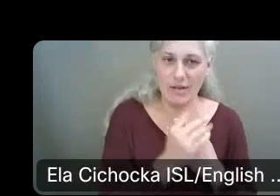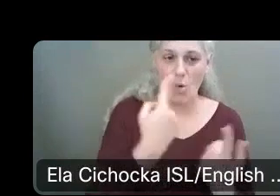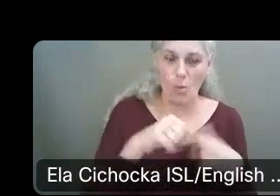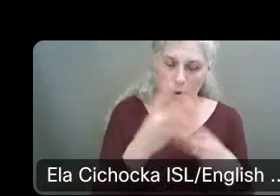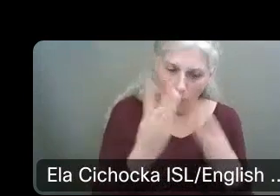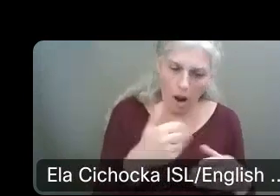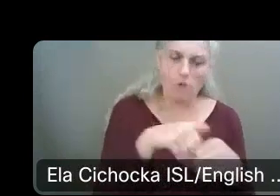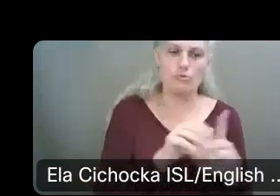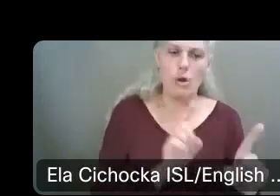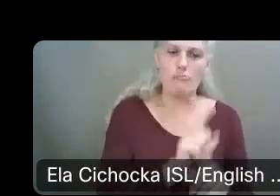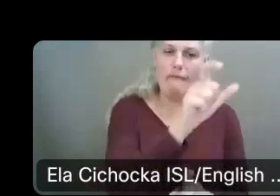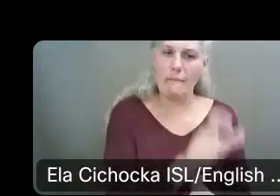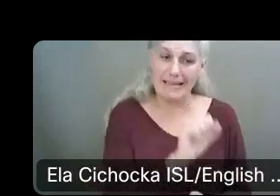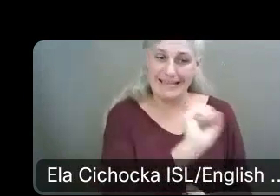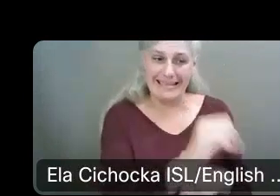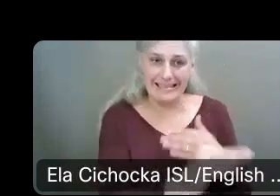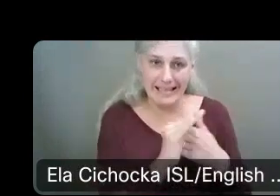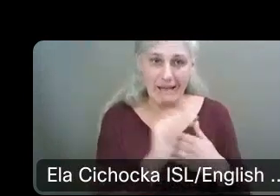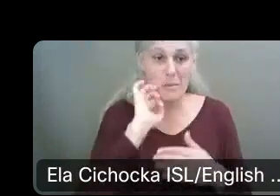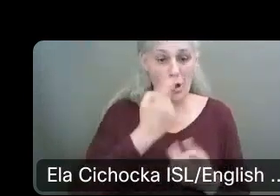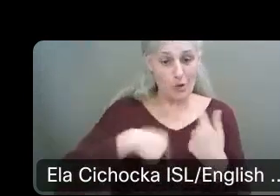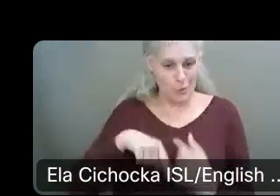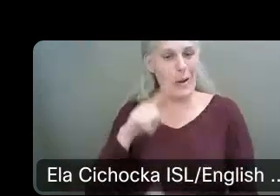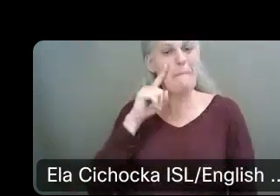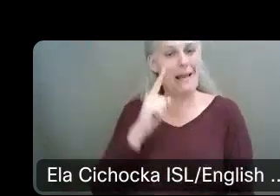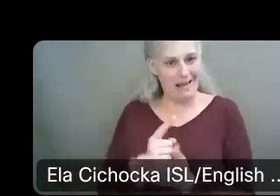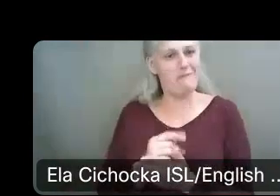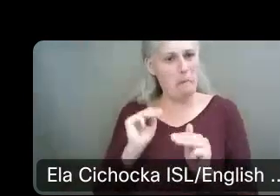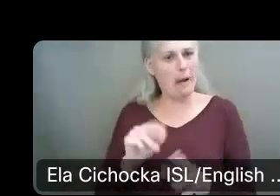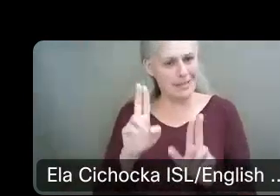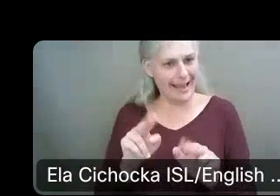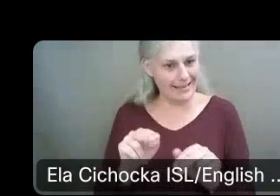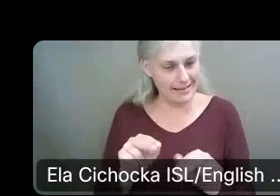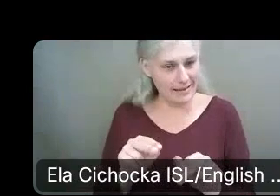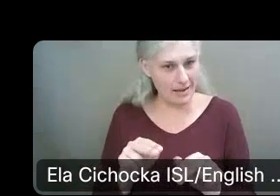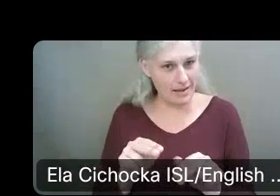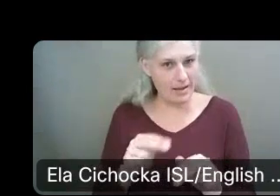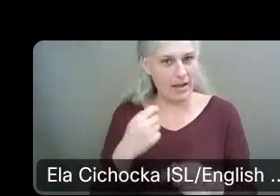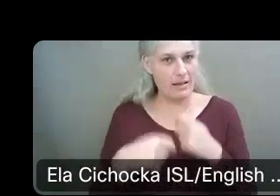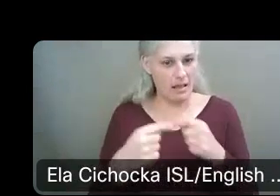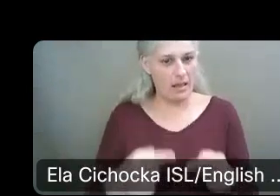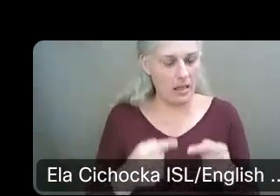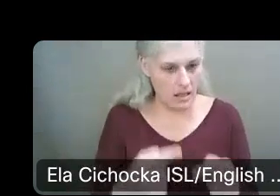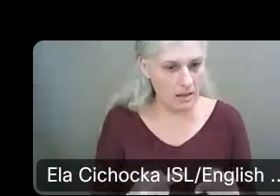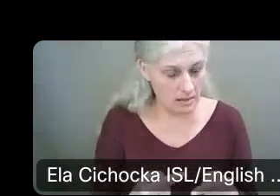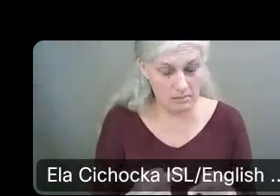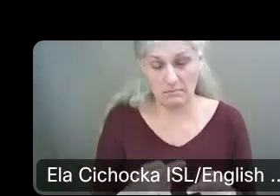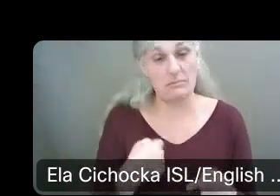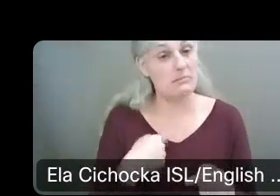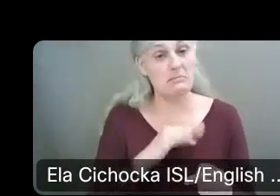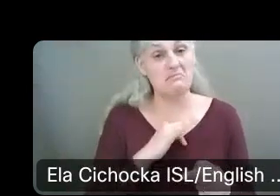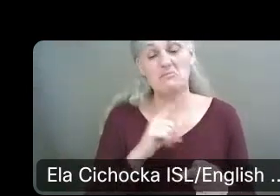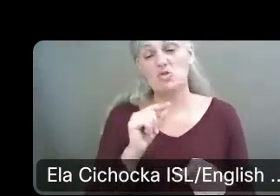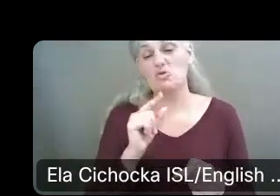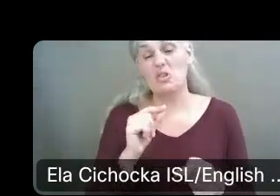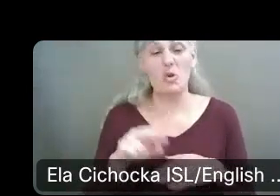improving patient safety because we believe it's possible to do. We're struggling with it, I have to say, and have been in the last